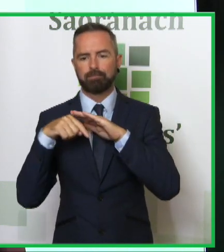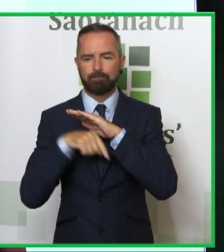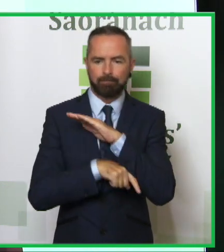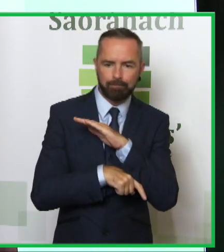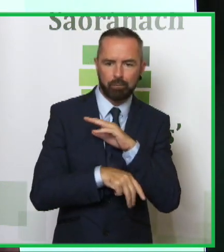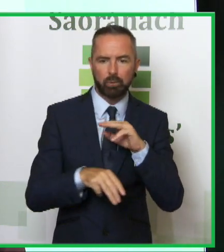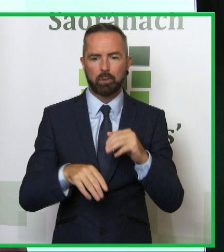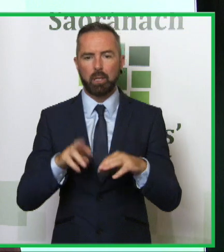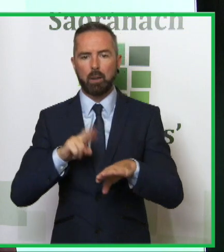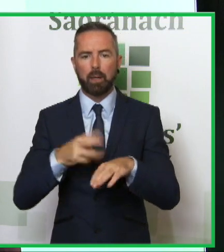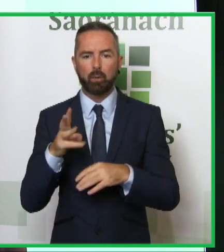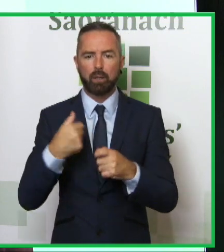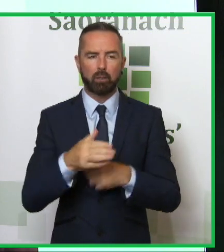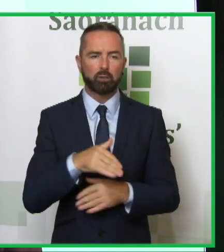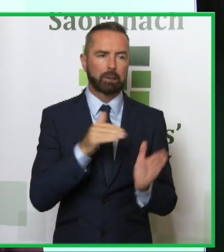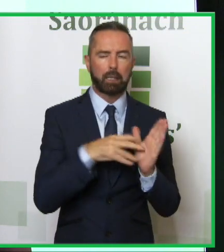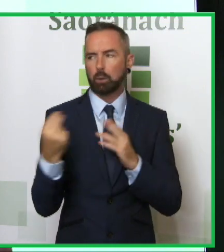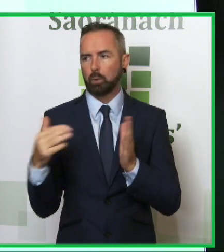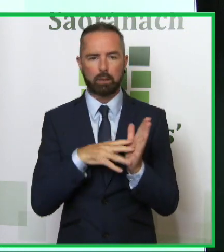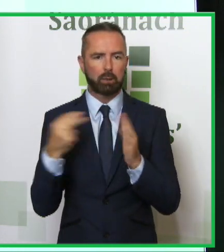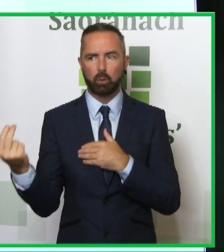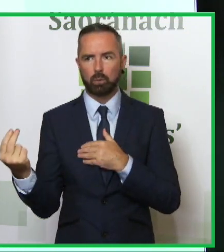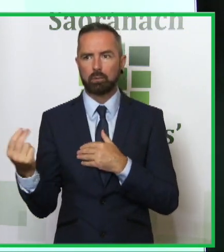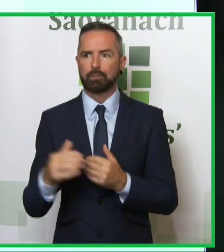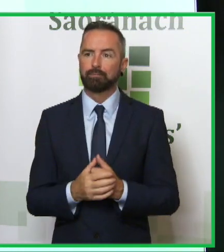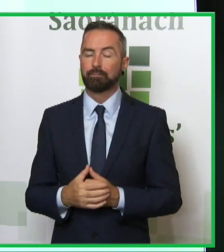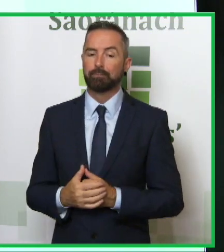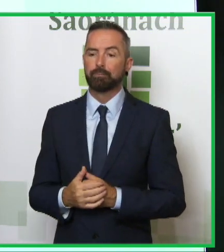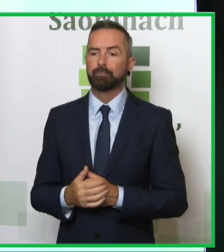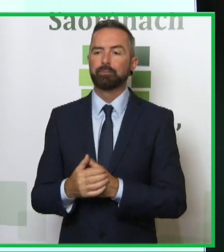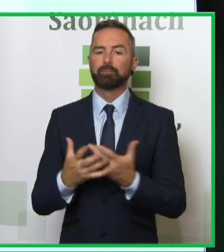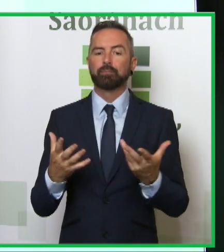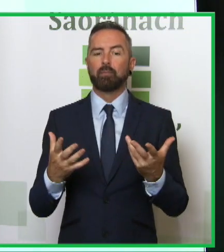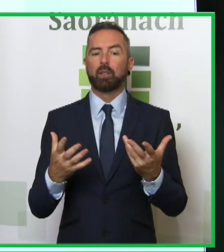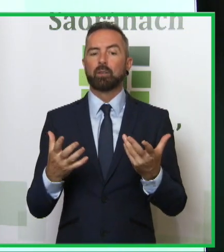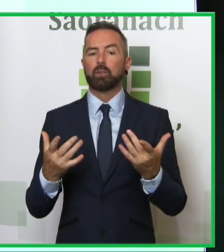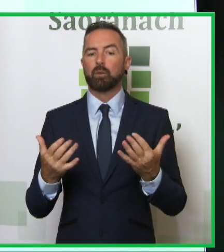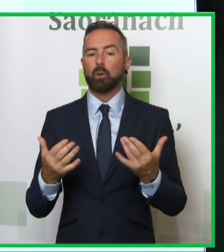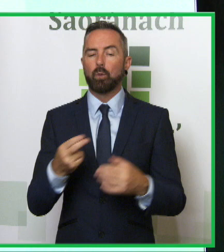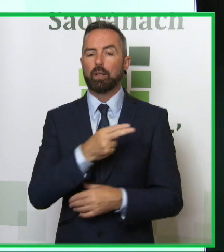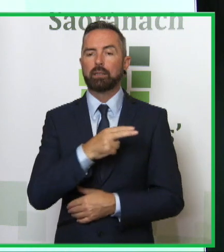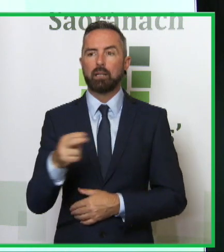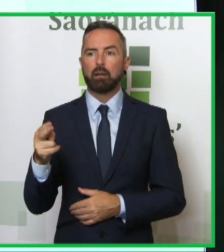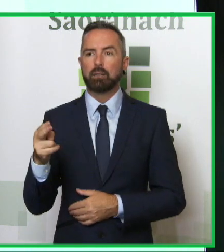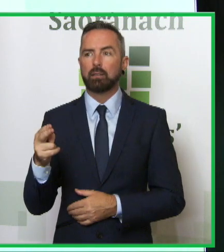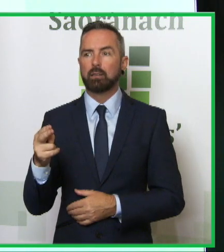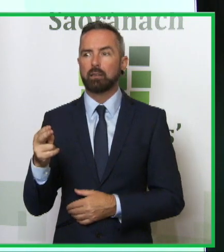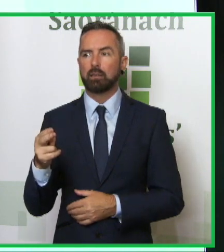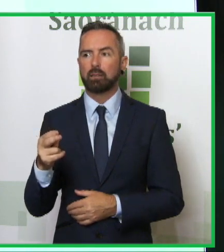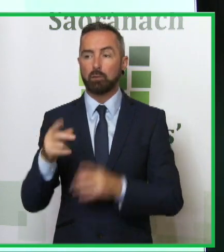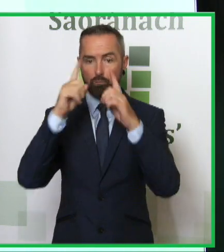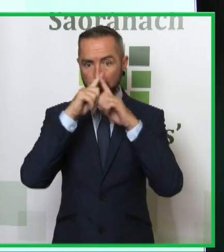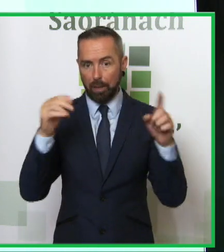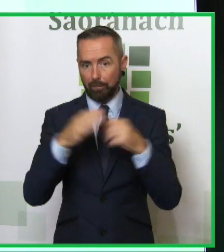little more subtle way than just a yes-no to one size fits all. So it's not by any means